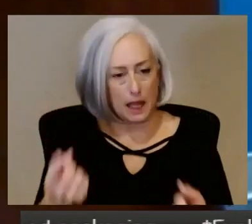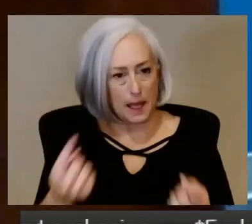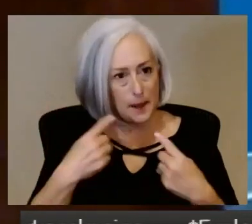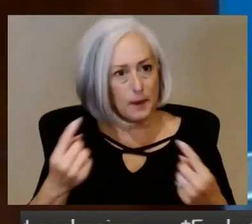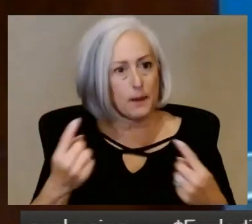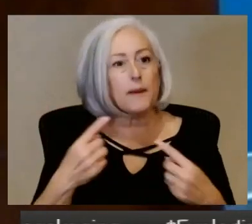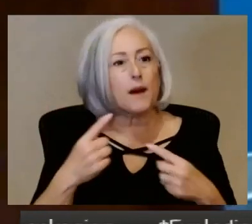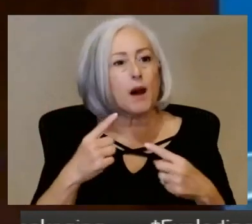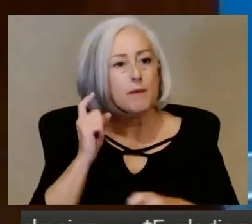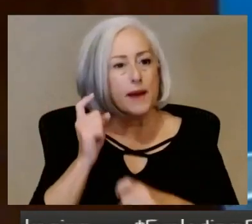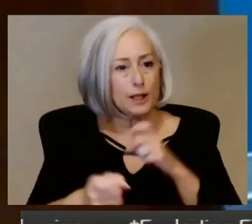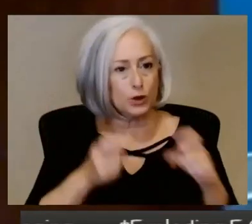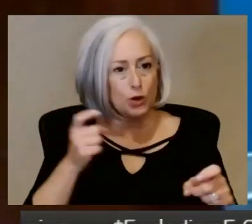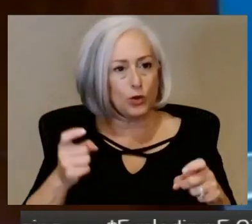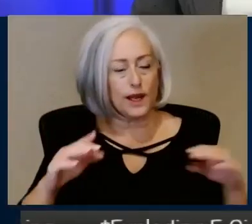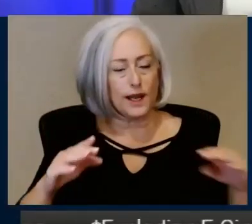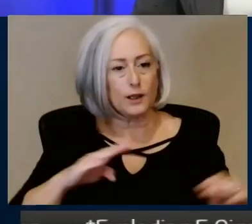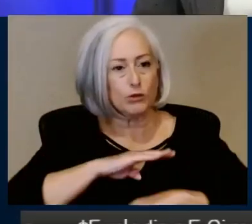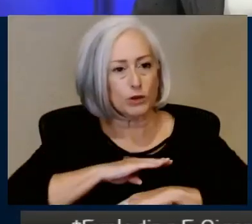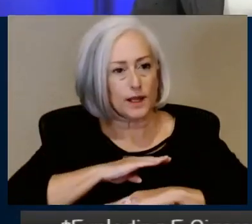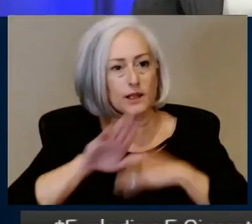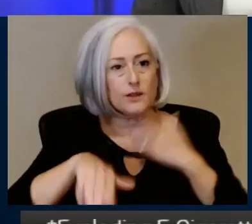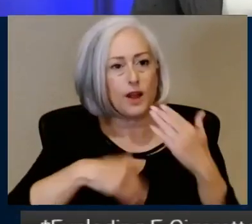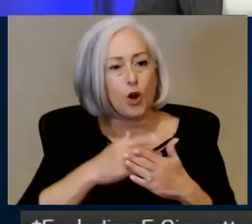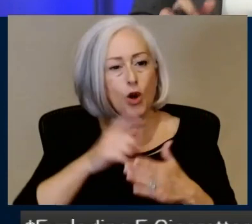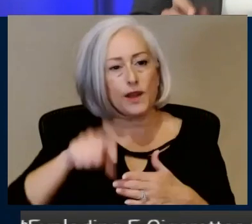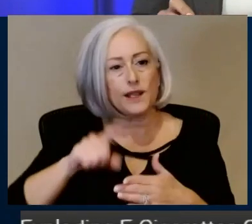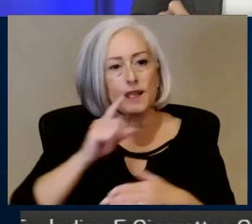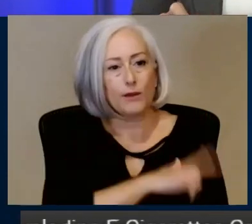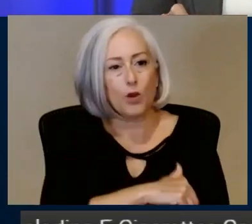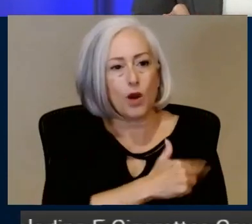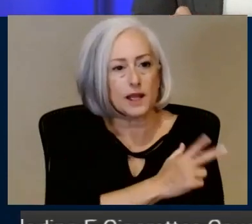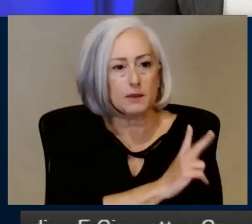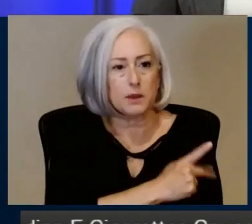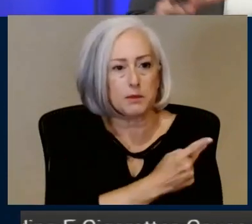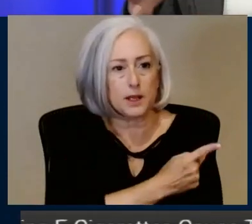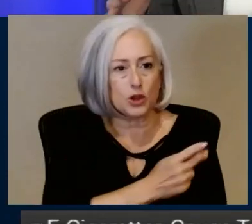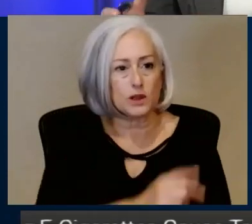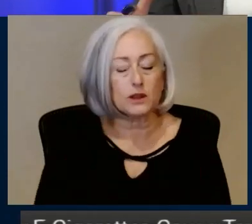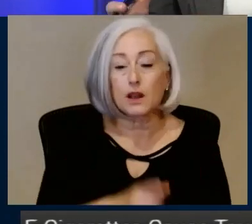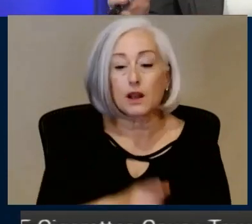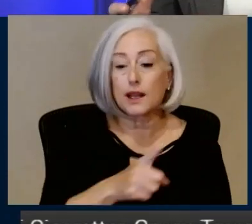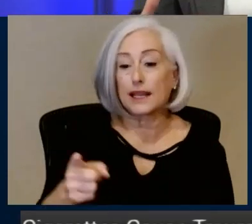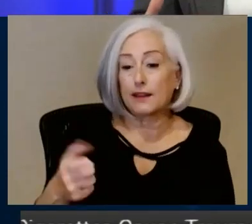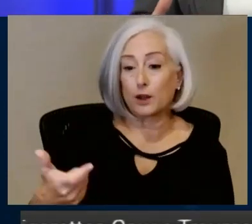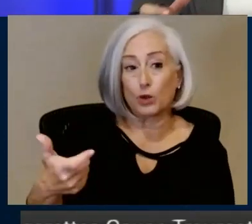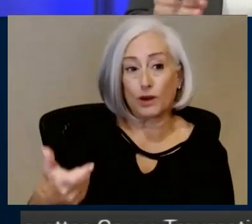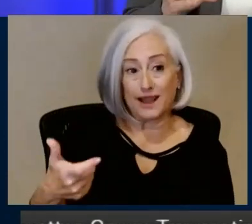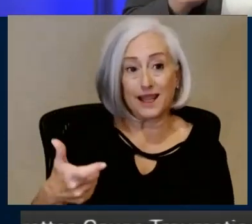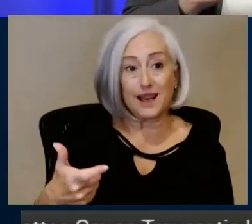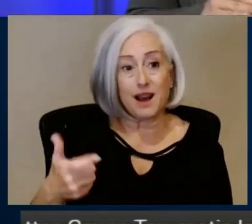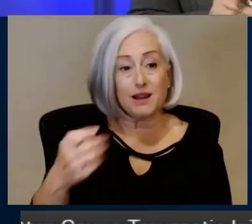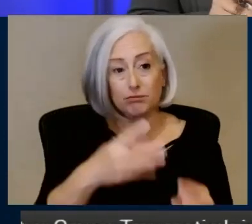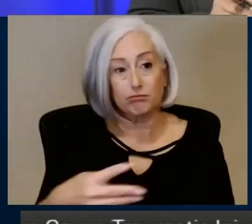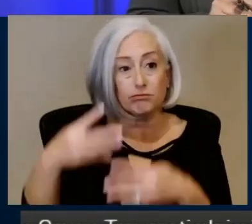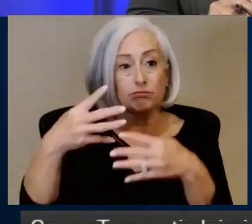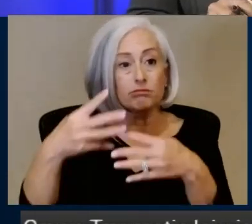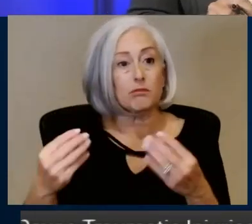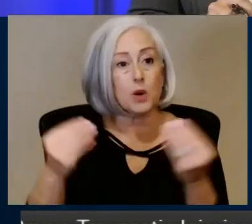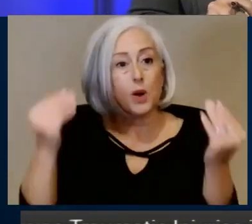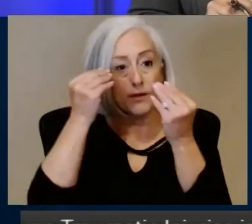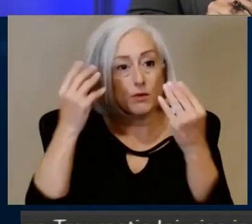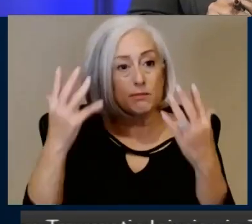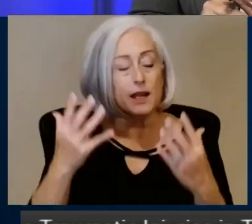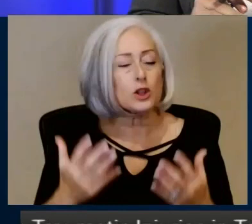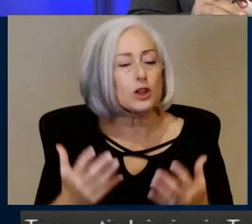local hospital patients. So for folks watching right now who are clicking on that QR code, I know they can get more information, but what should people know if